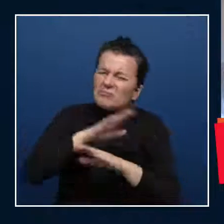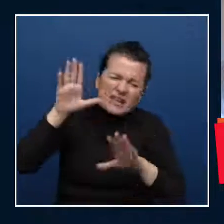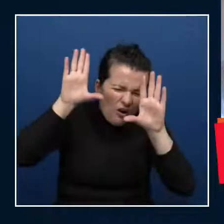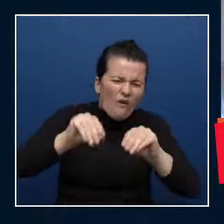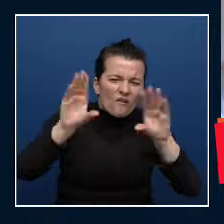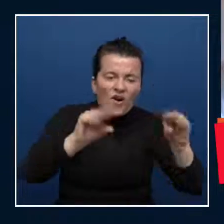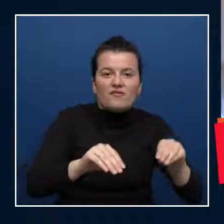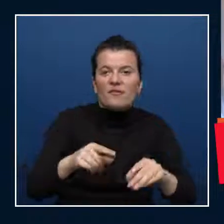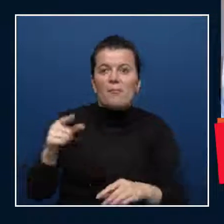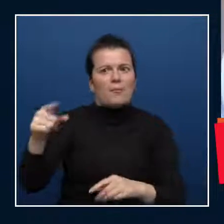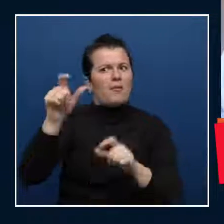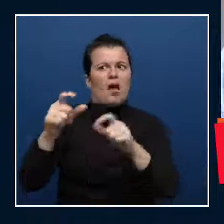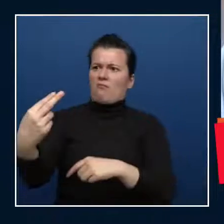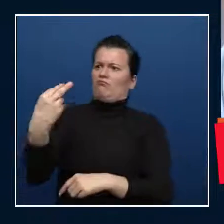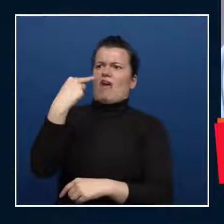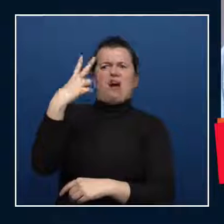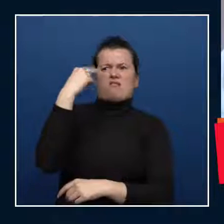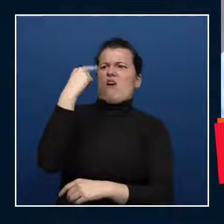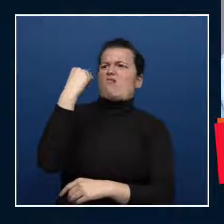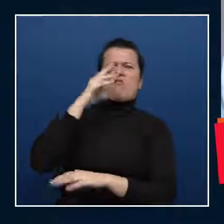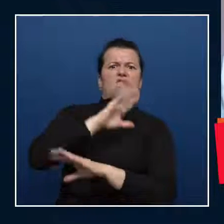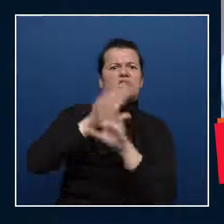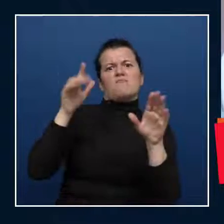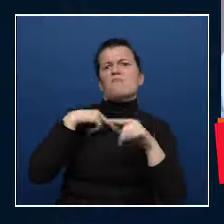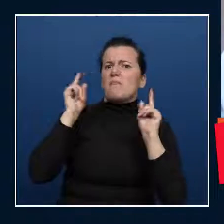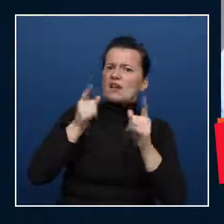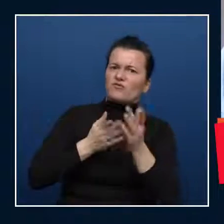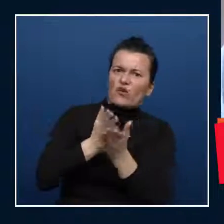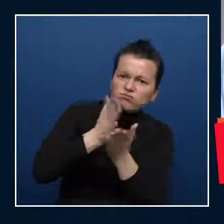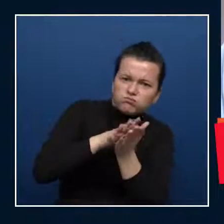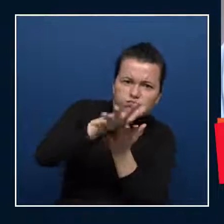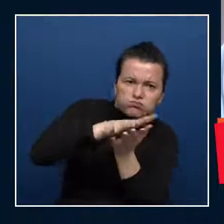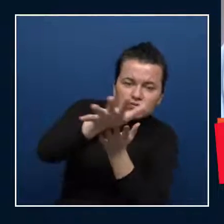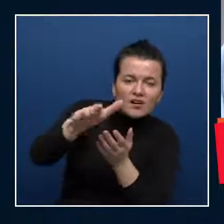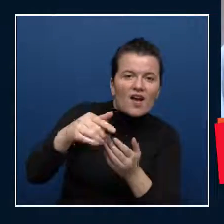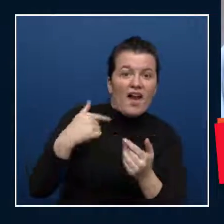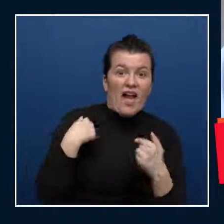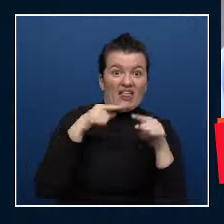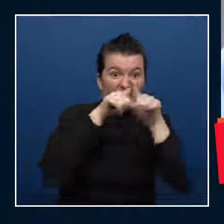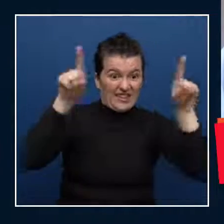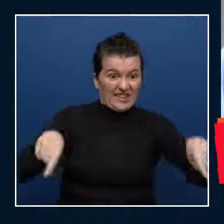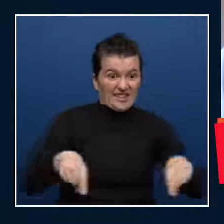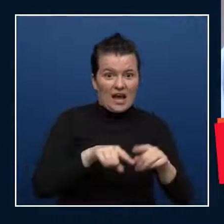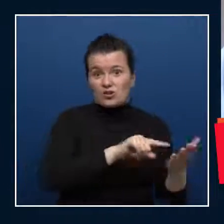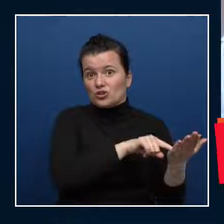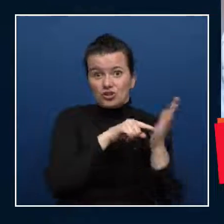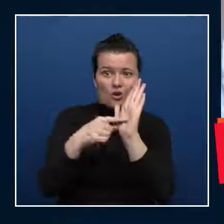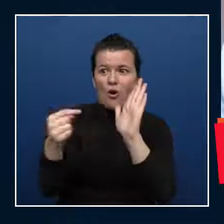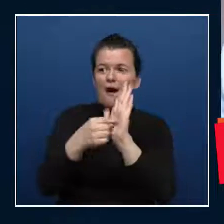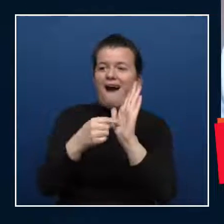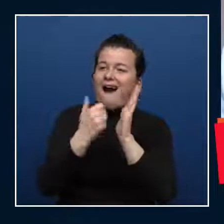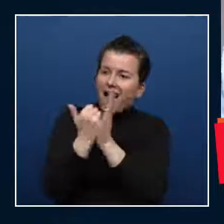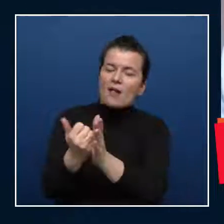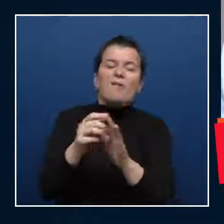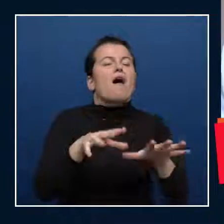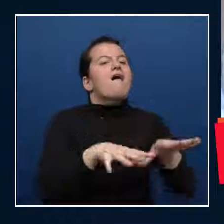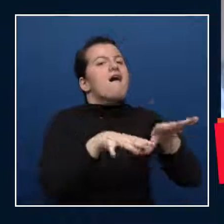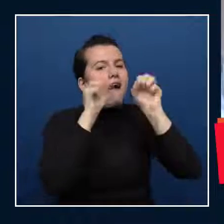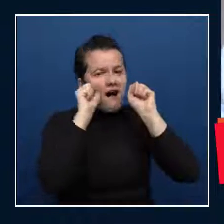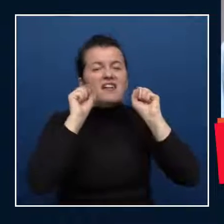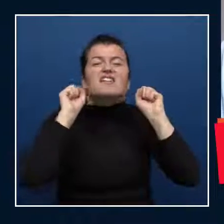screens help you build that use case and potentially even build that use case for scaling up the way. It's not always about taking away. I